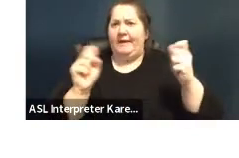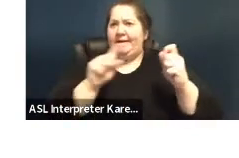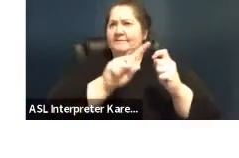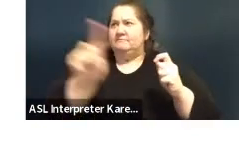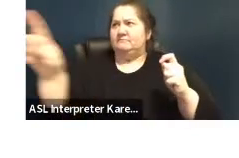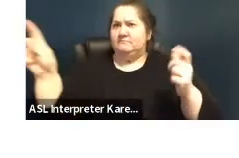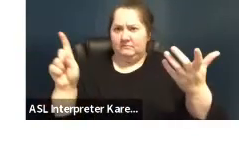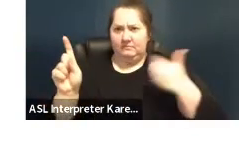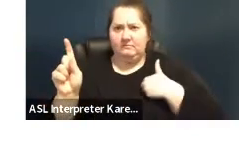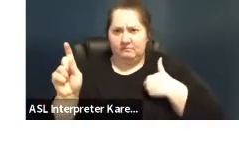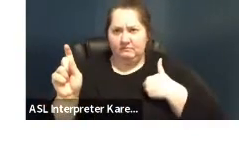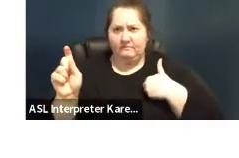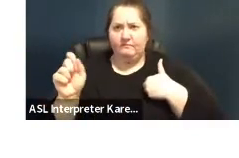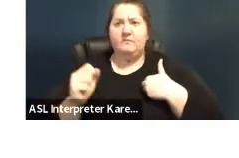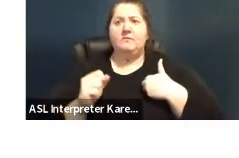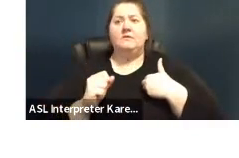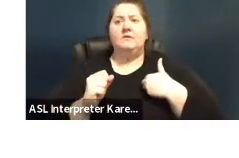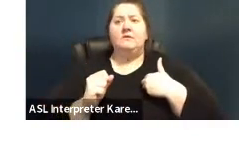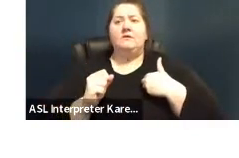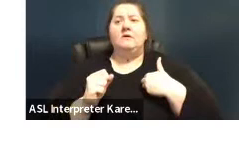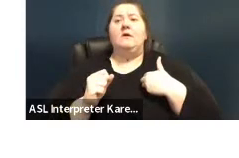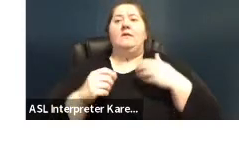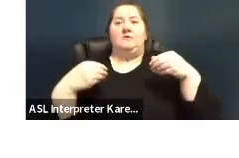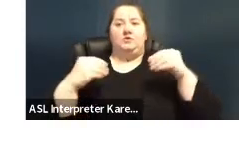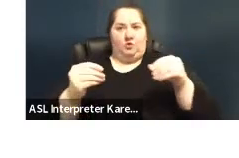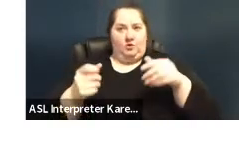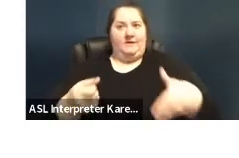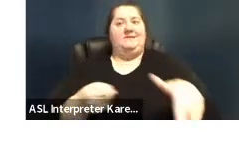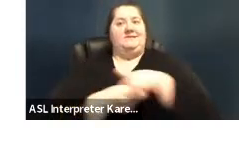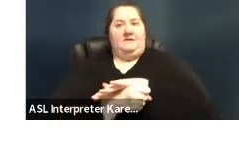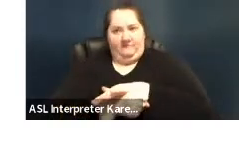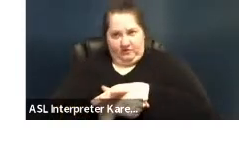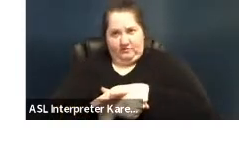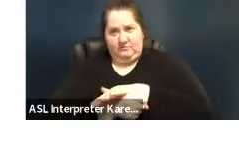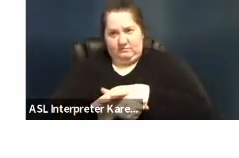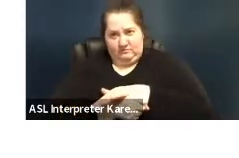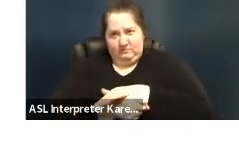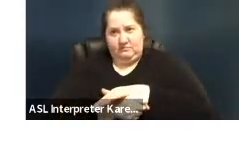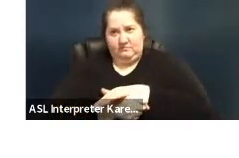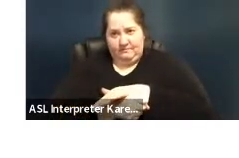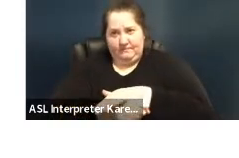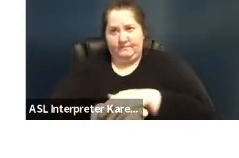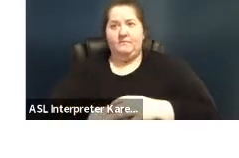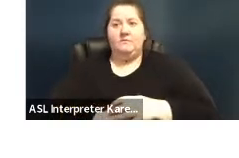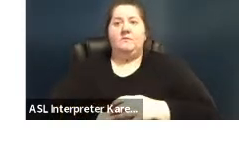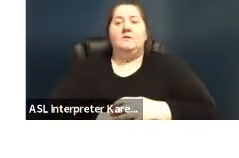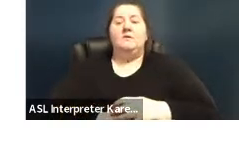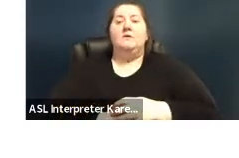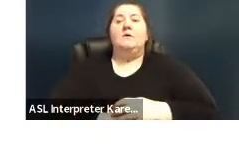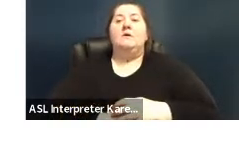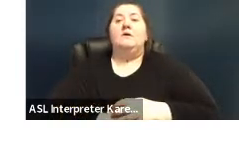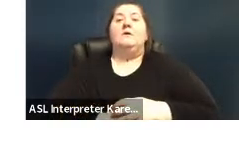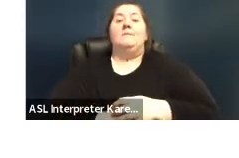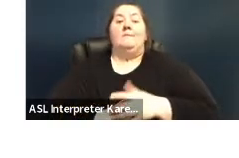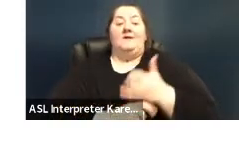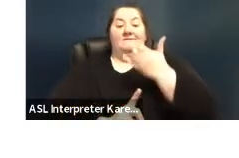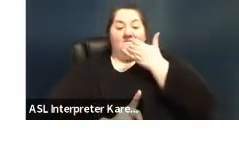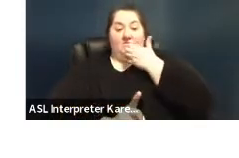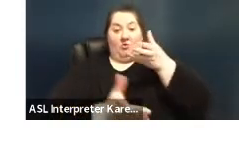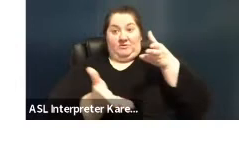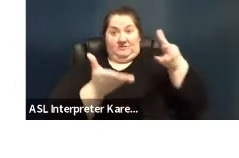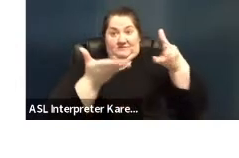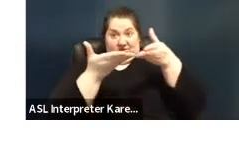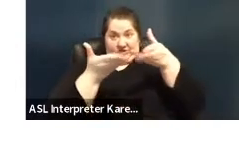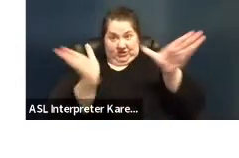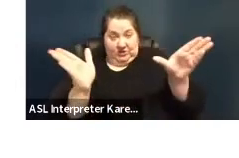the store would be covered by Title III. But the telephone services in general